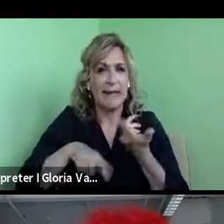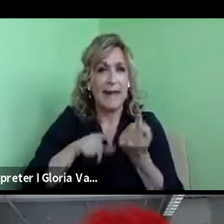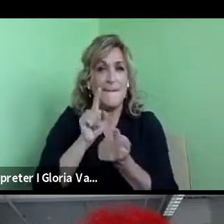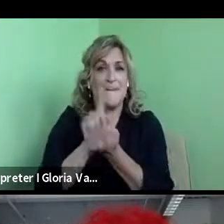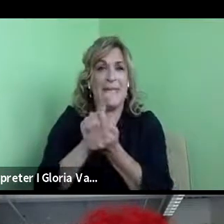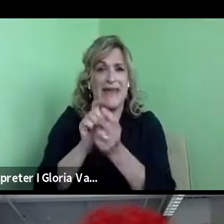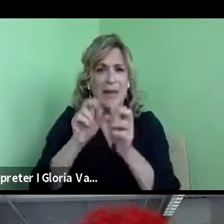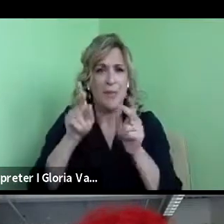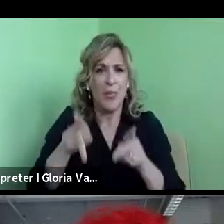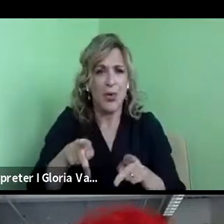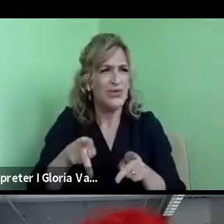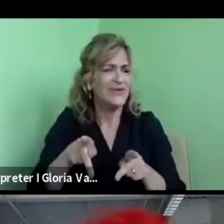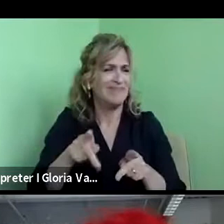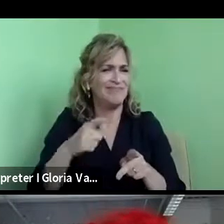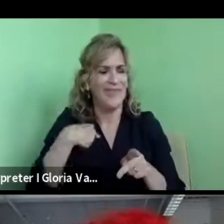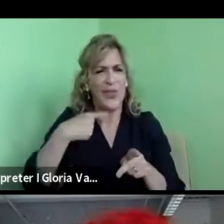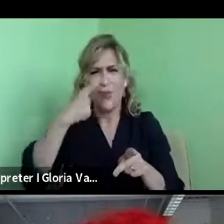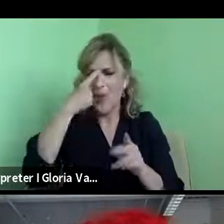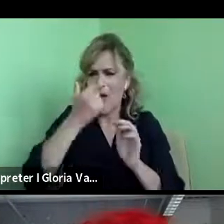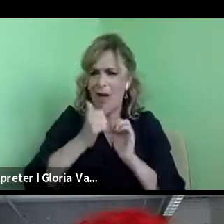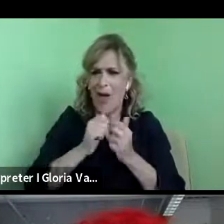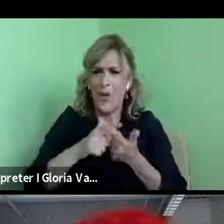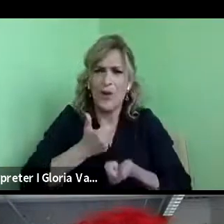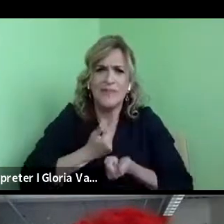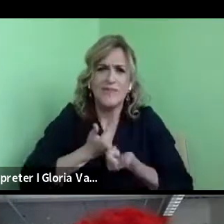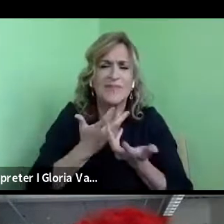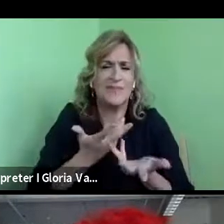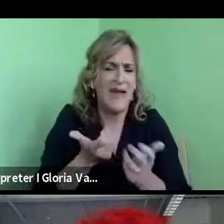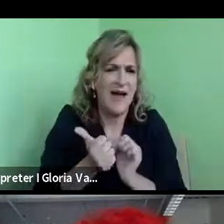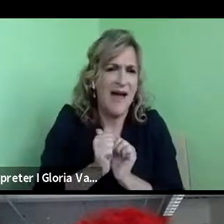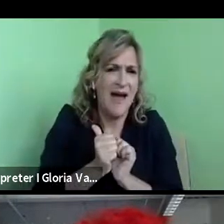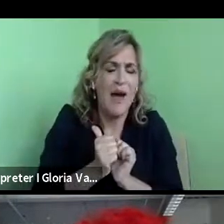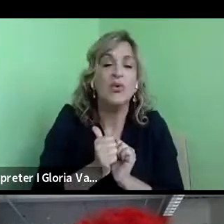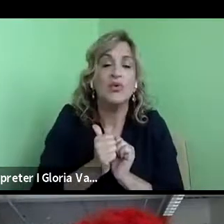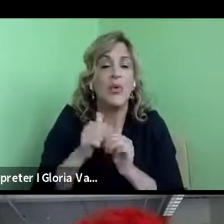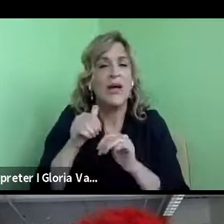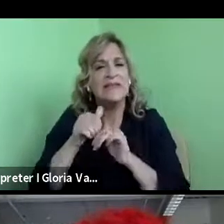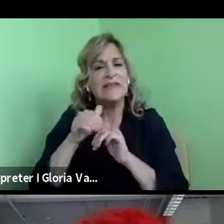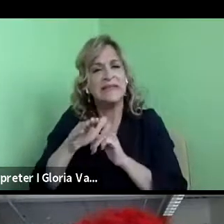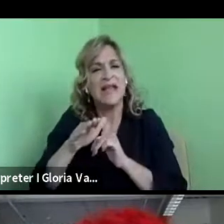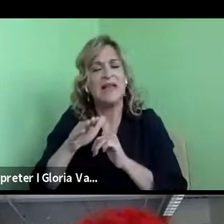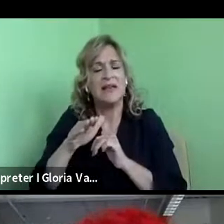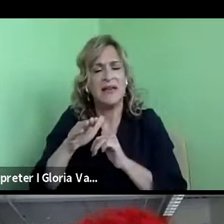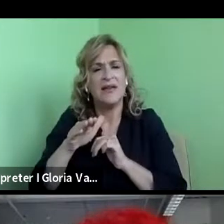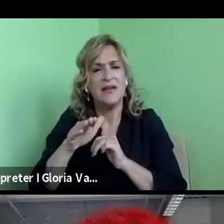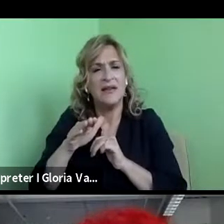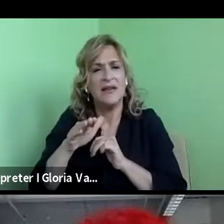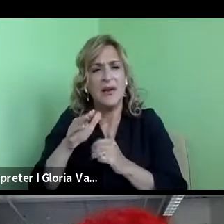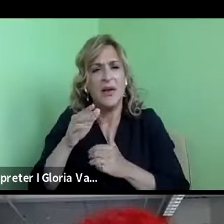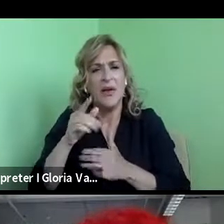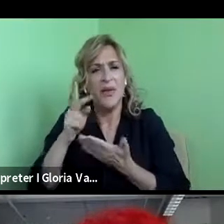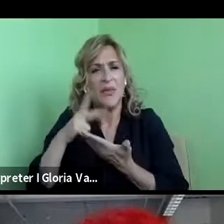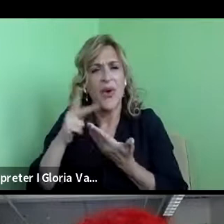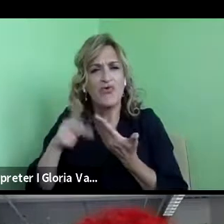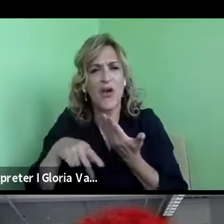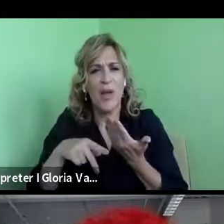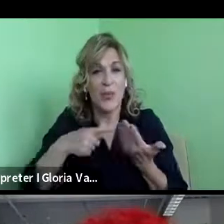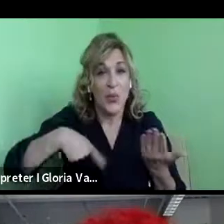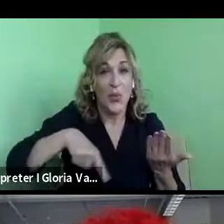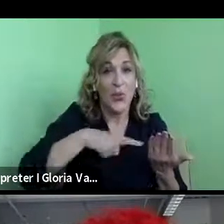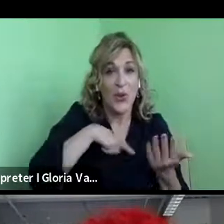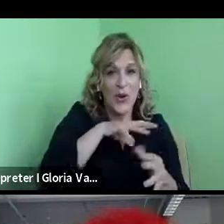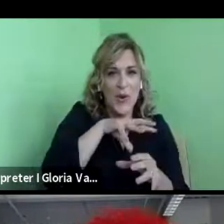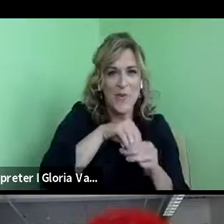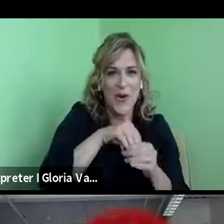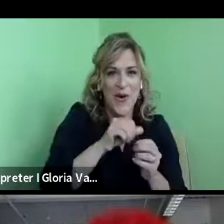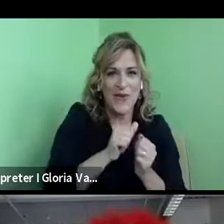sent them the program that we were a part of, and I sent it to my friends and my family. Remember, we were in the